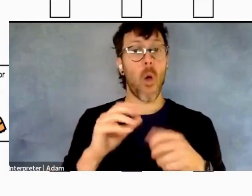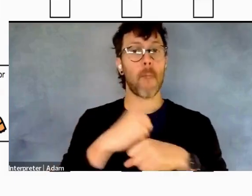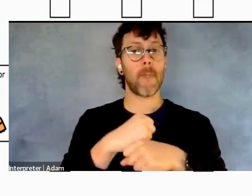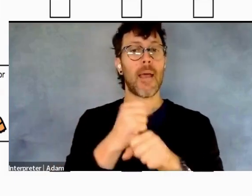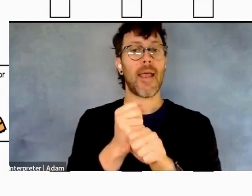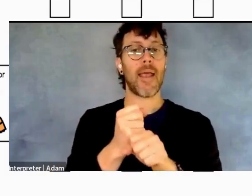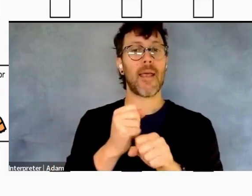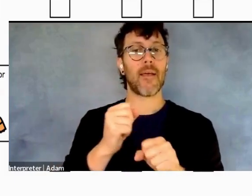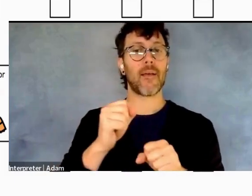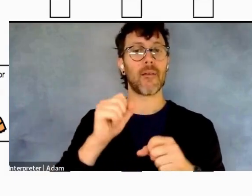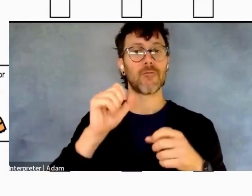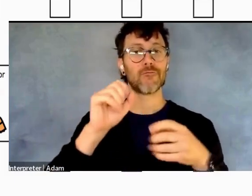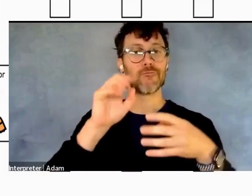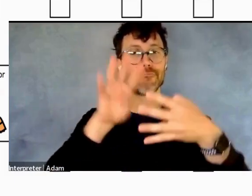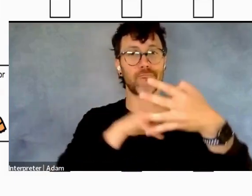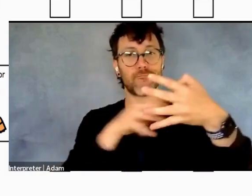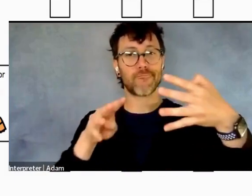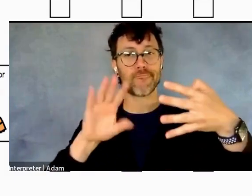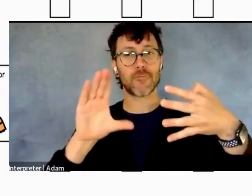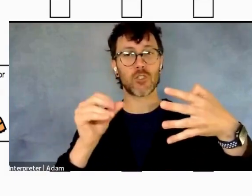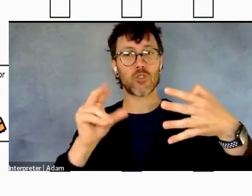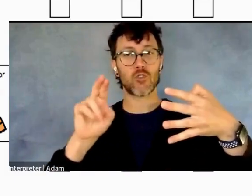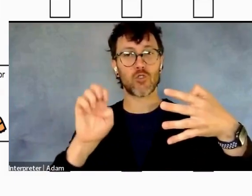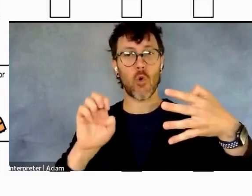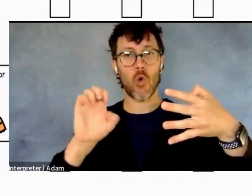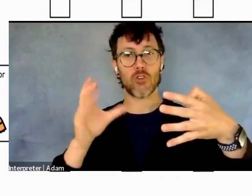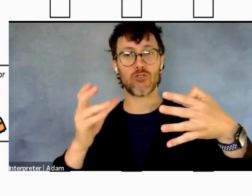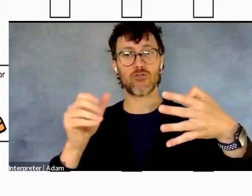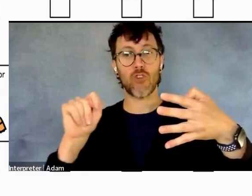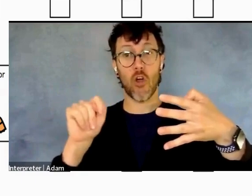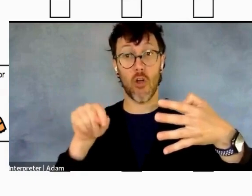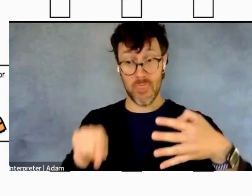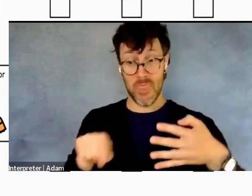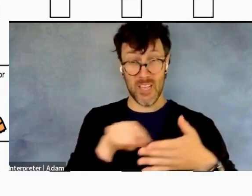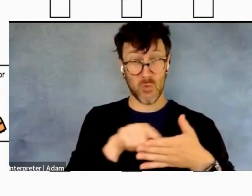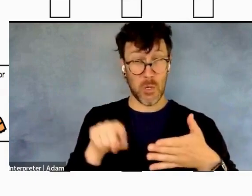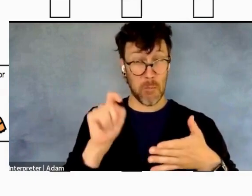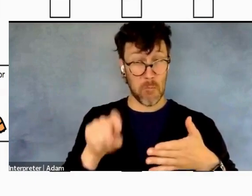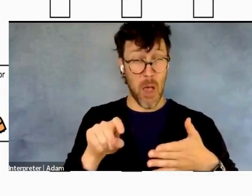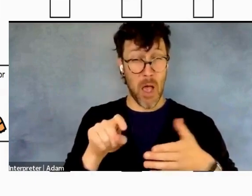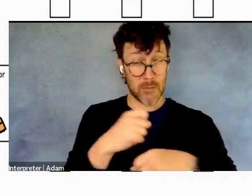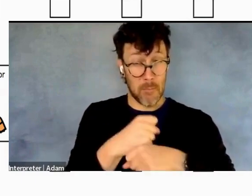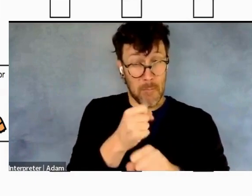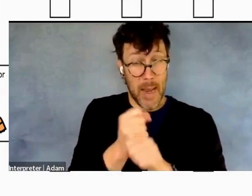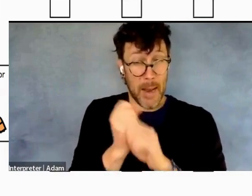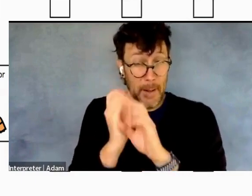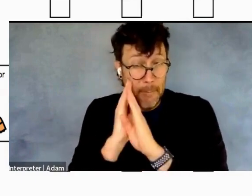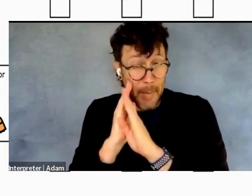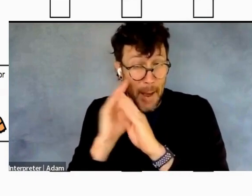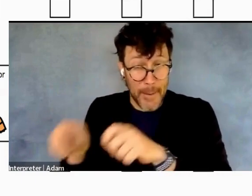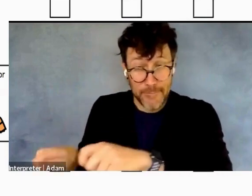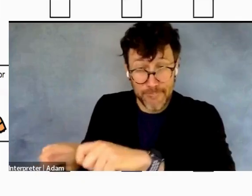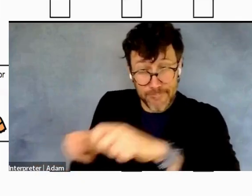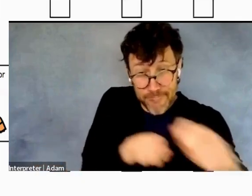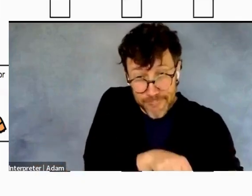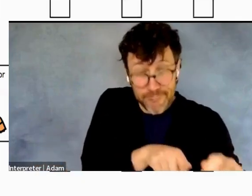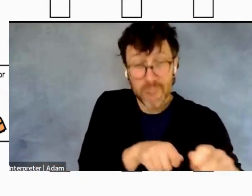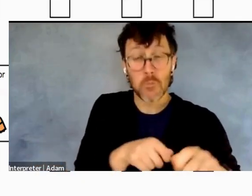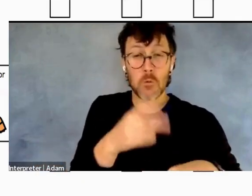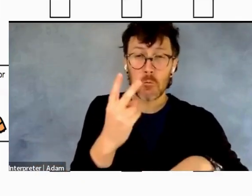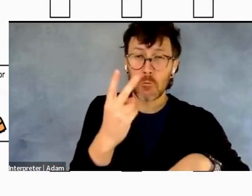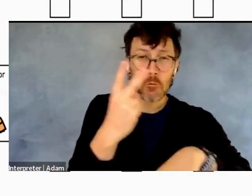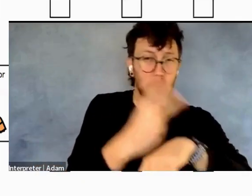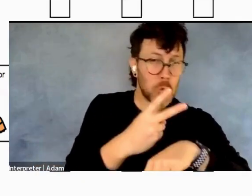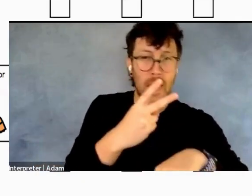bed 2 days a week, and you have to bring your laundry to the washer 1 day a week. So having a